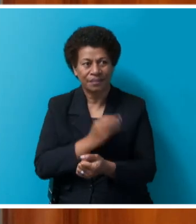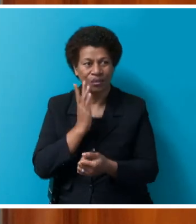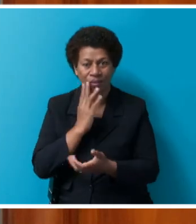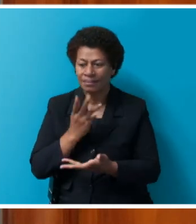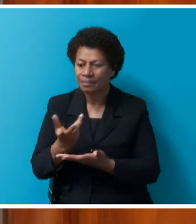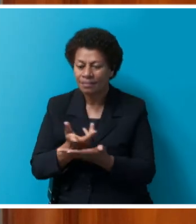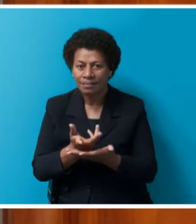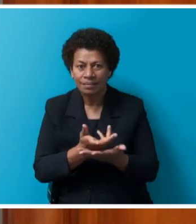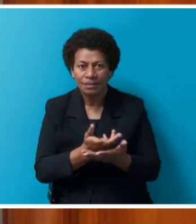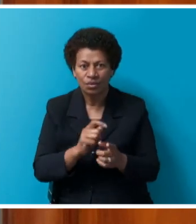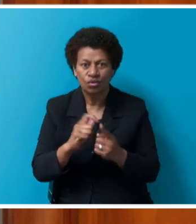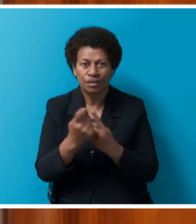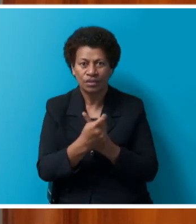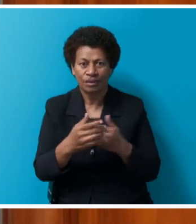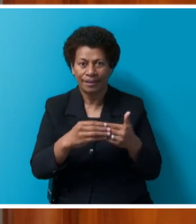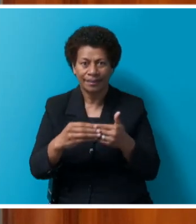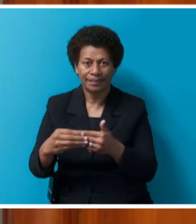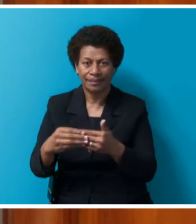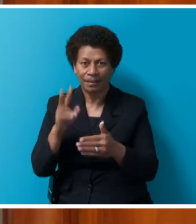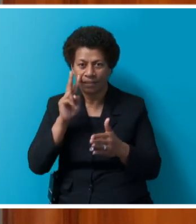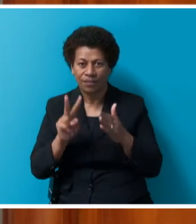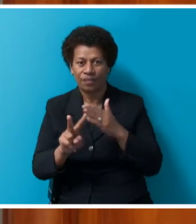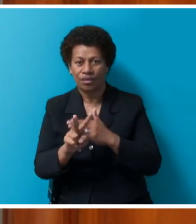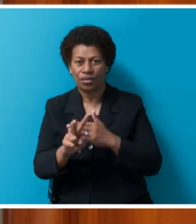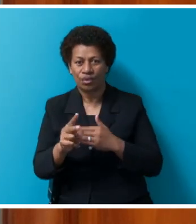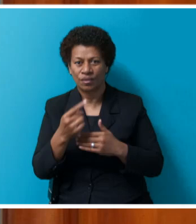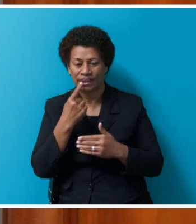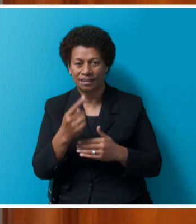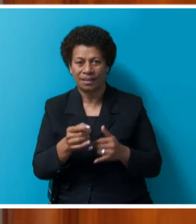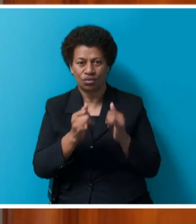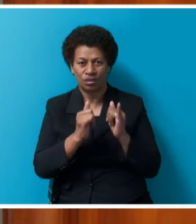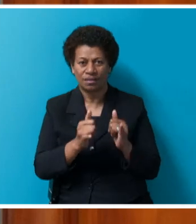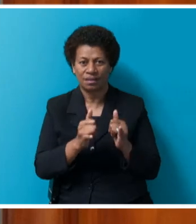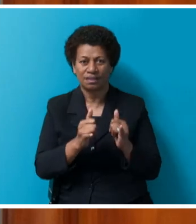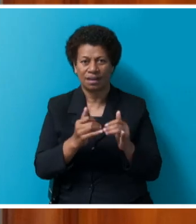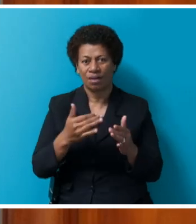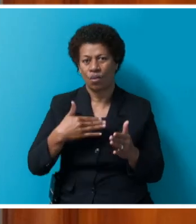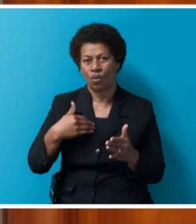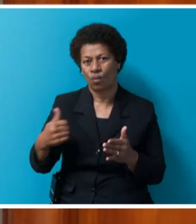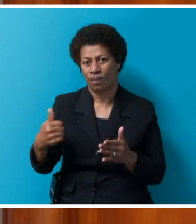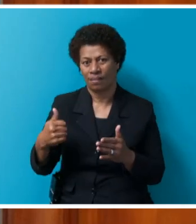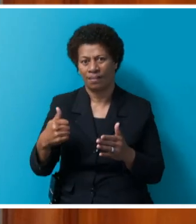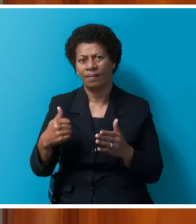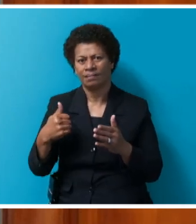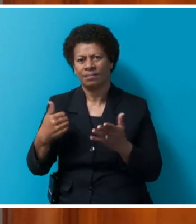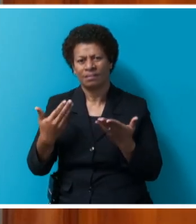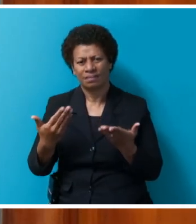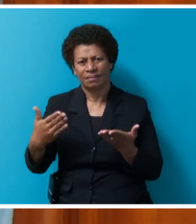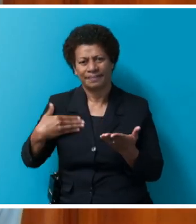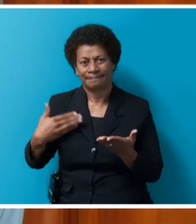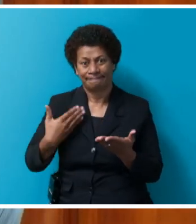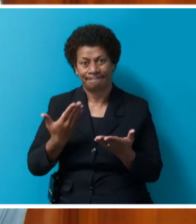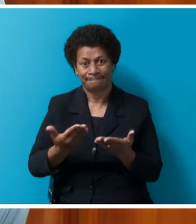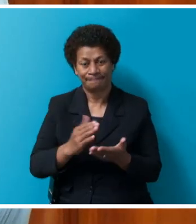traditional leaders, their view was that our justice and welfare systems are to consider sending our